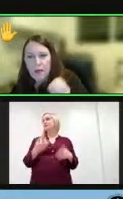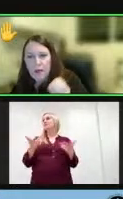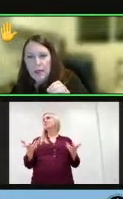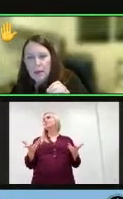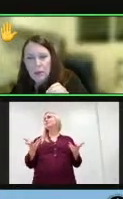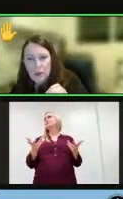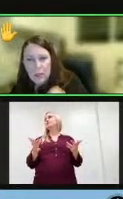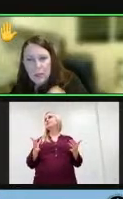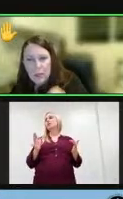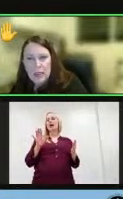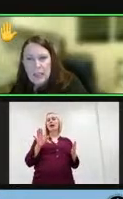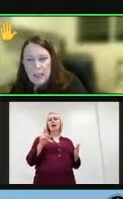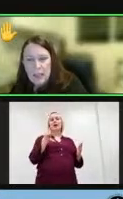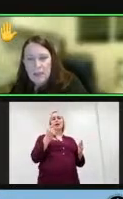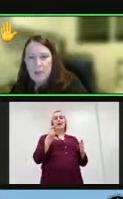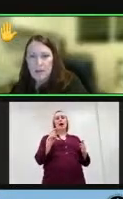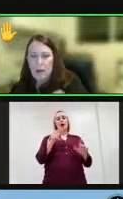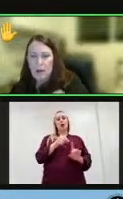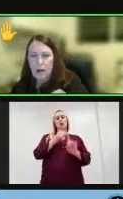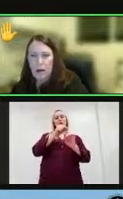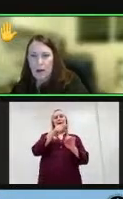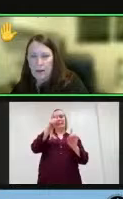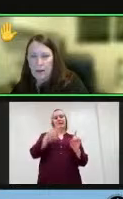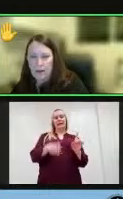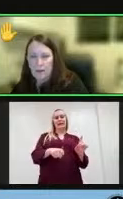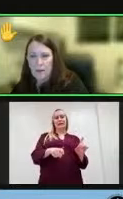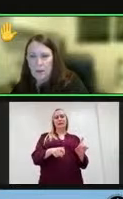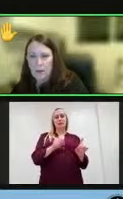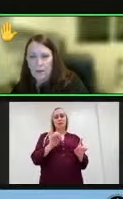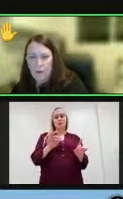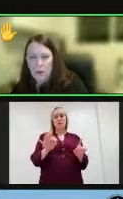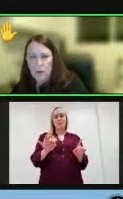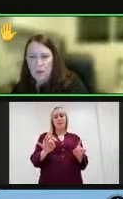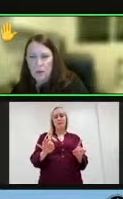are the unique needs